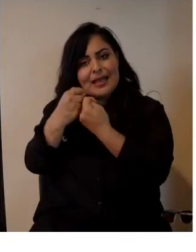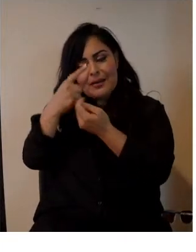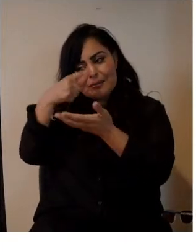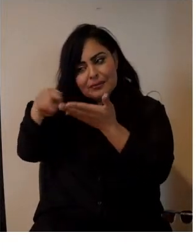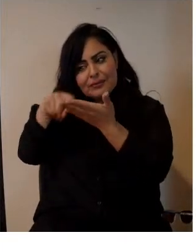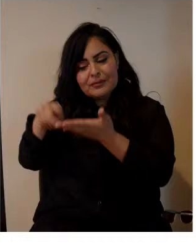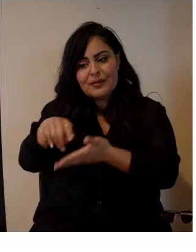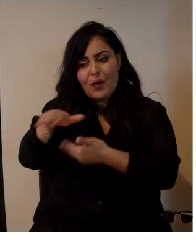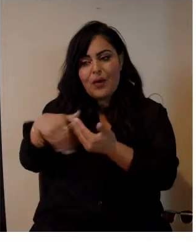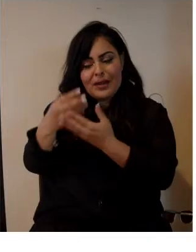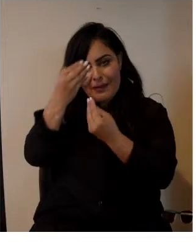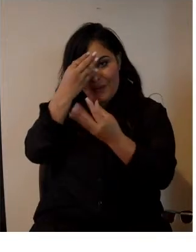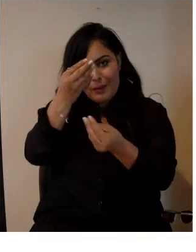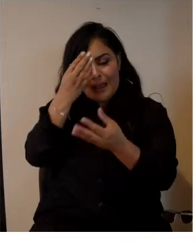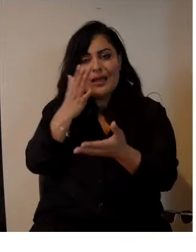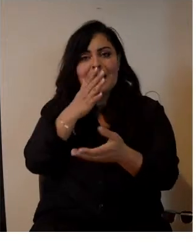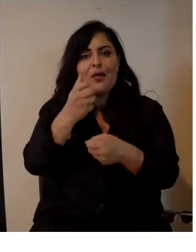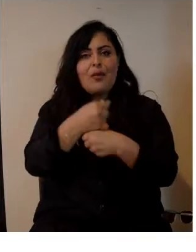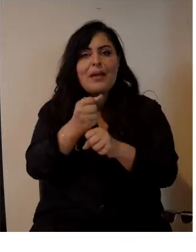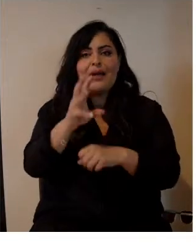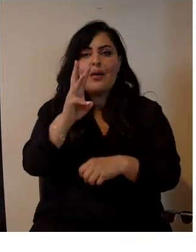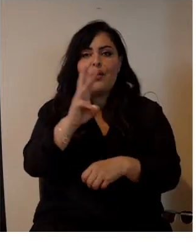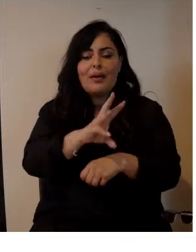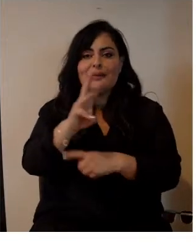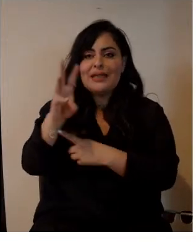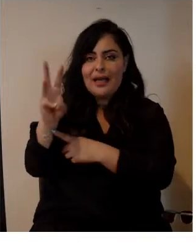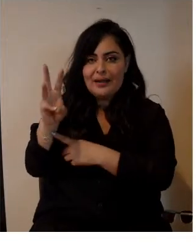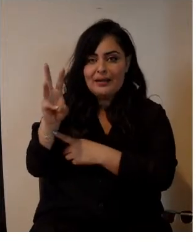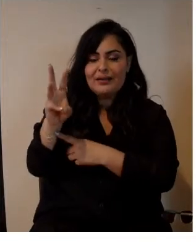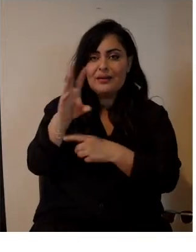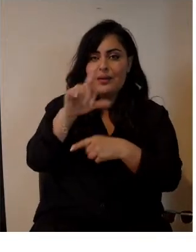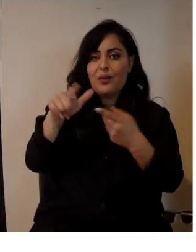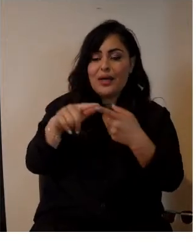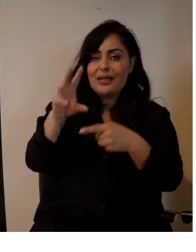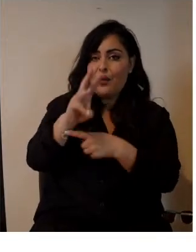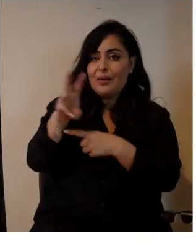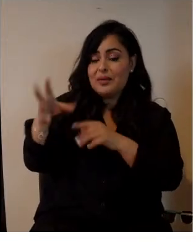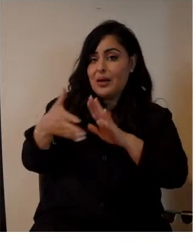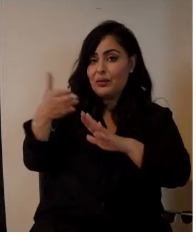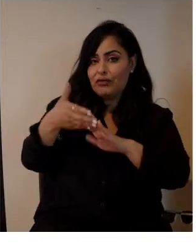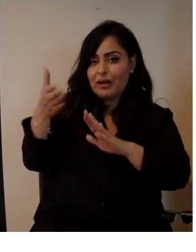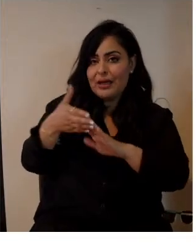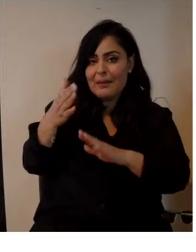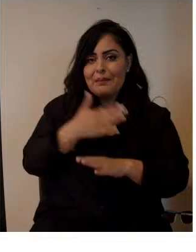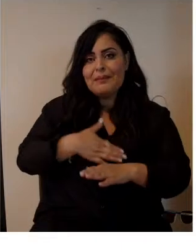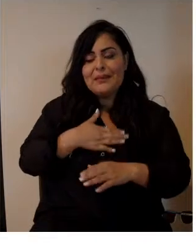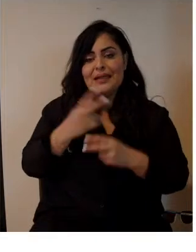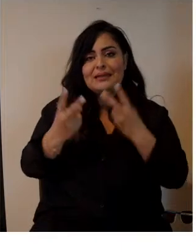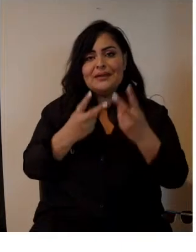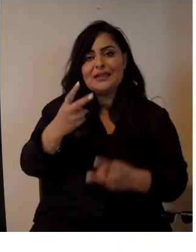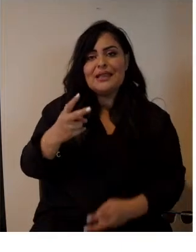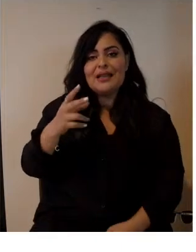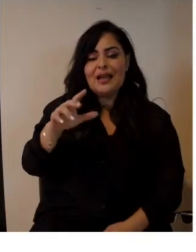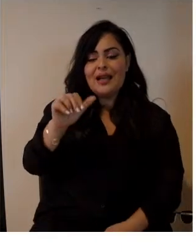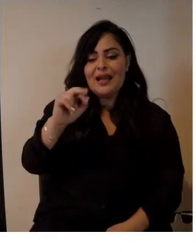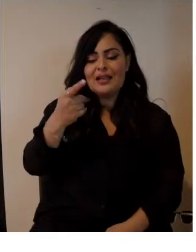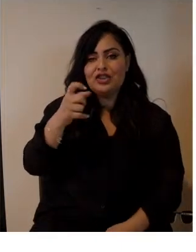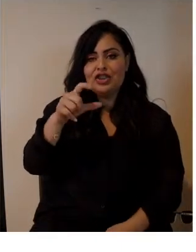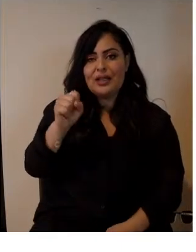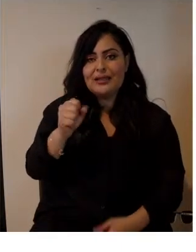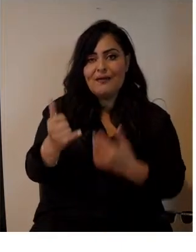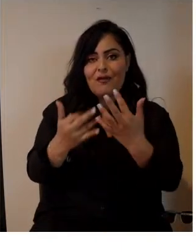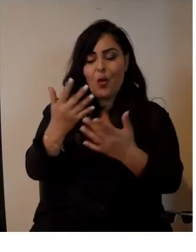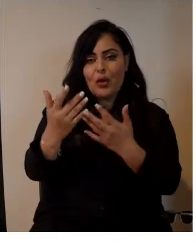information, they're going to be creating a website for you guys to go to. Once that website's created, please go to the Angeles National Forest or the Los